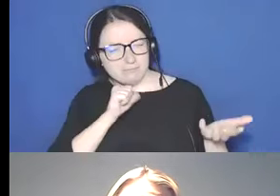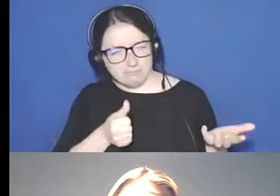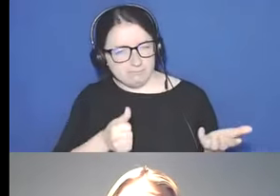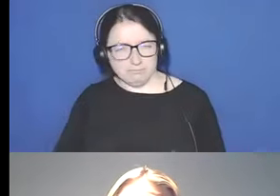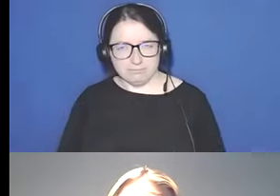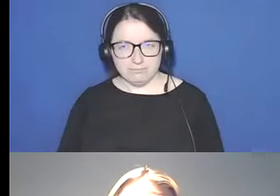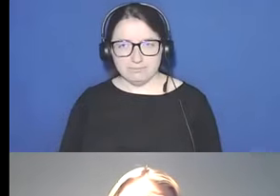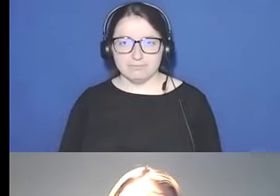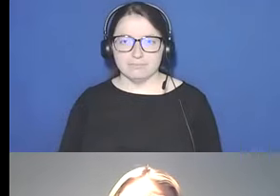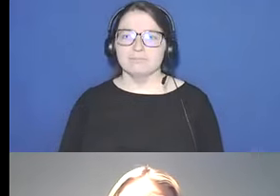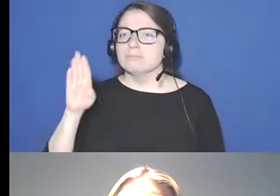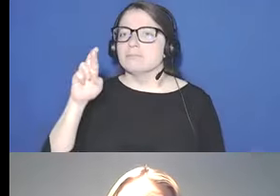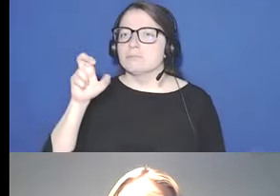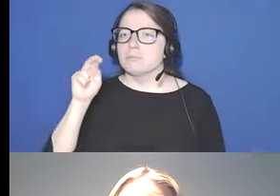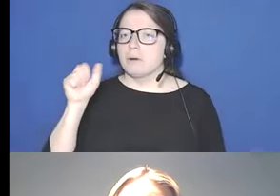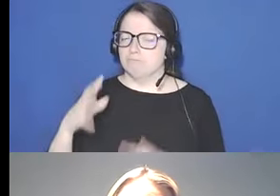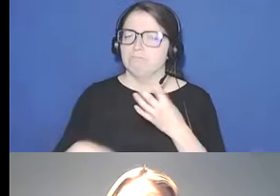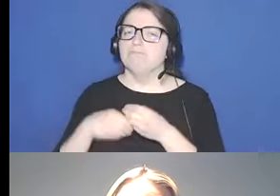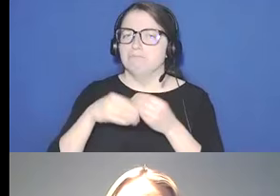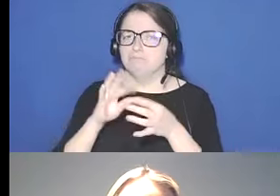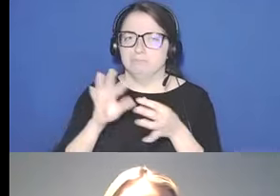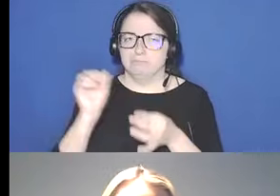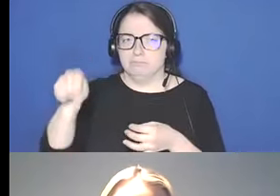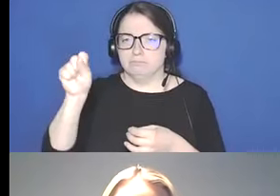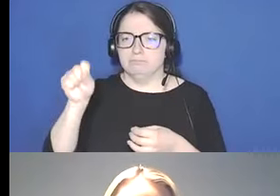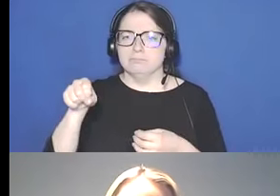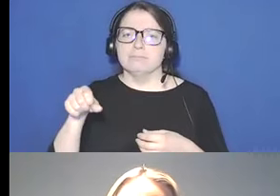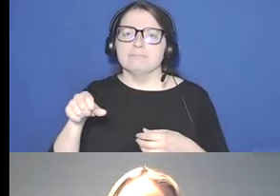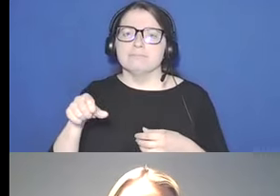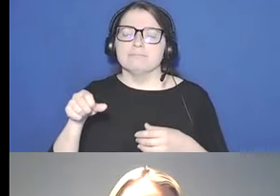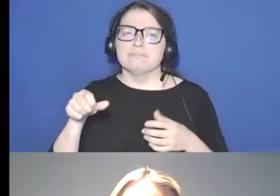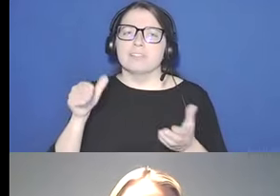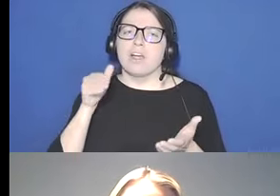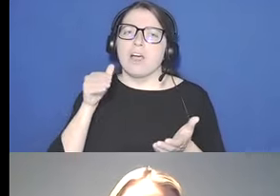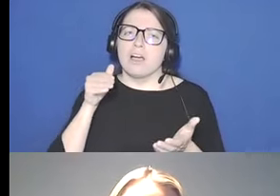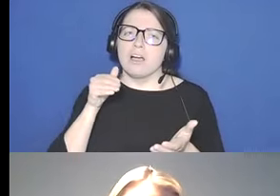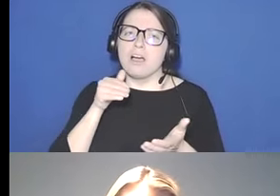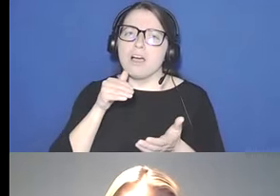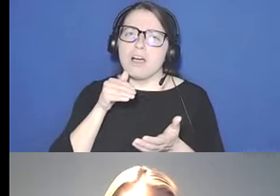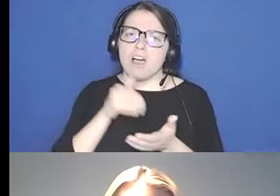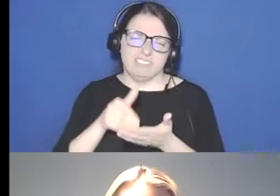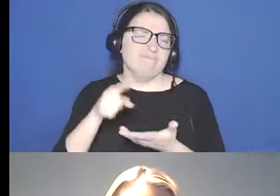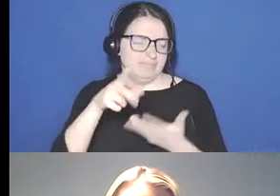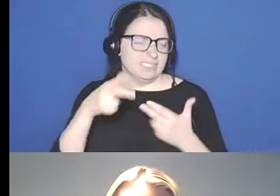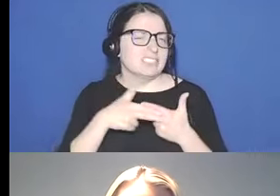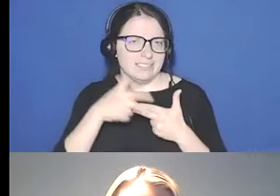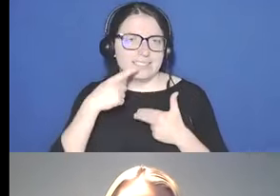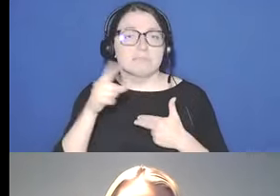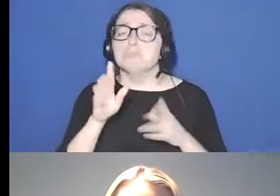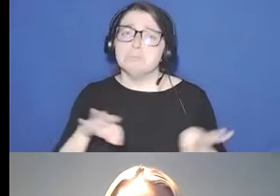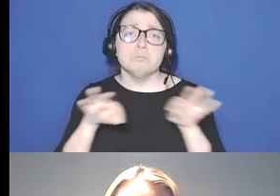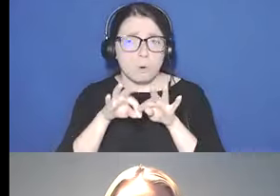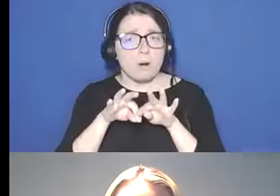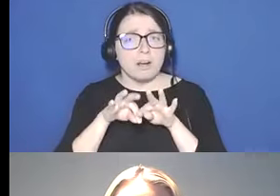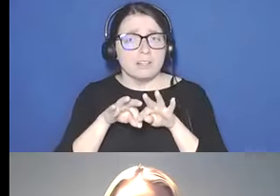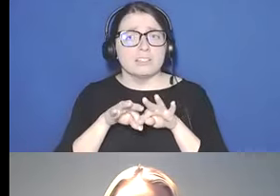Yeah, and I'll add in, generally, as the slide says, we do recommend that you do share the diagnosis with